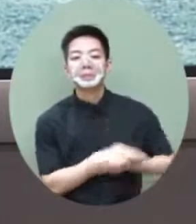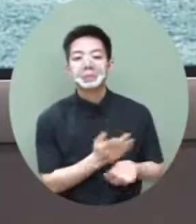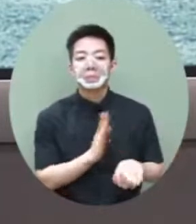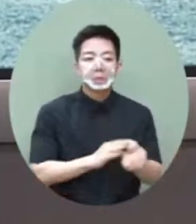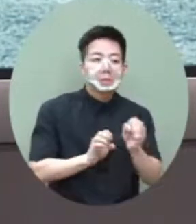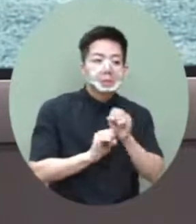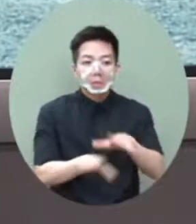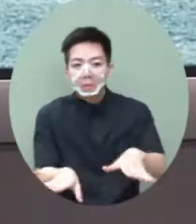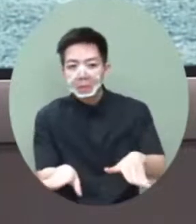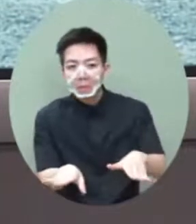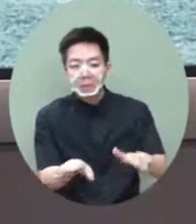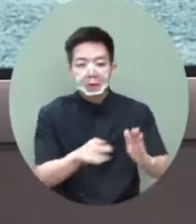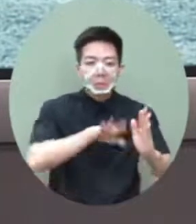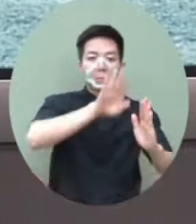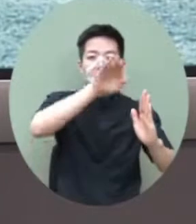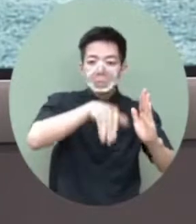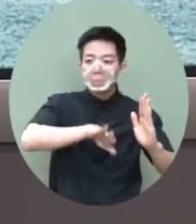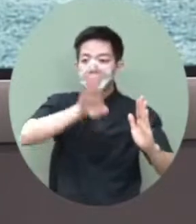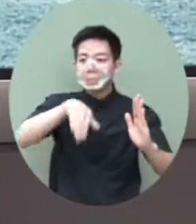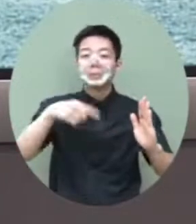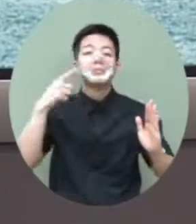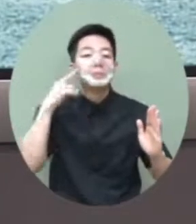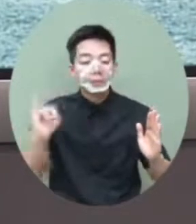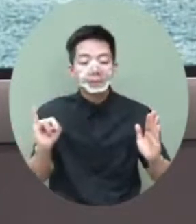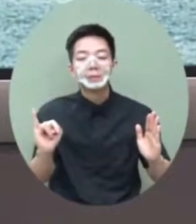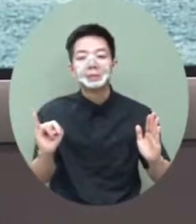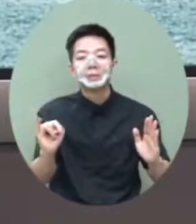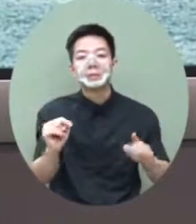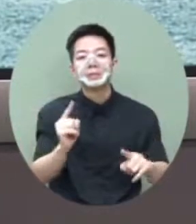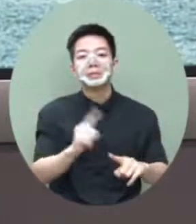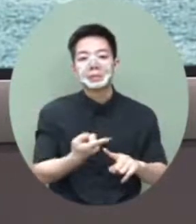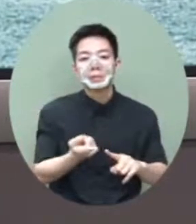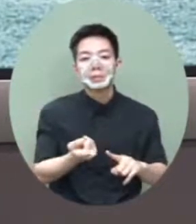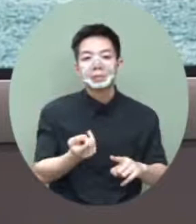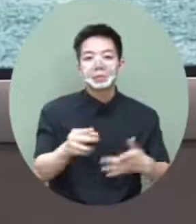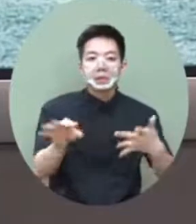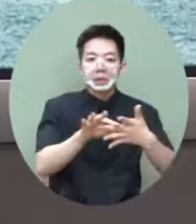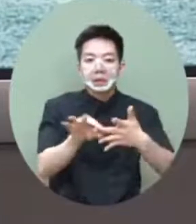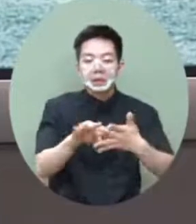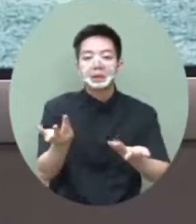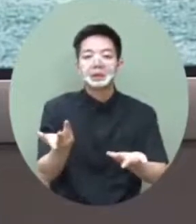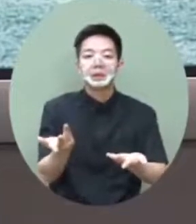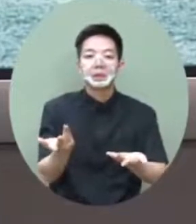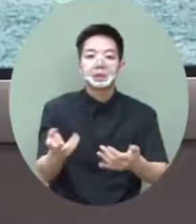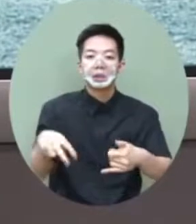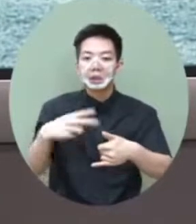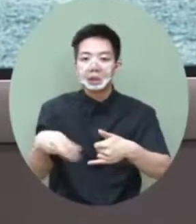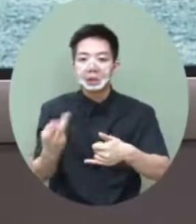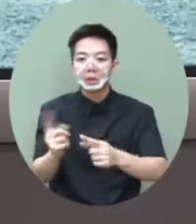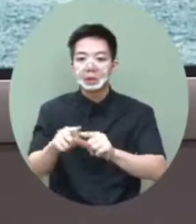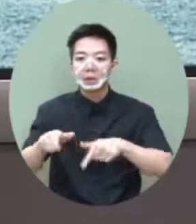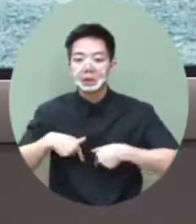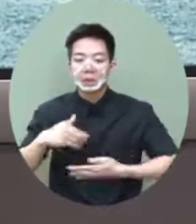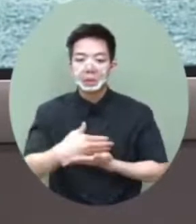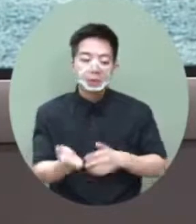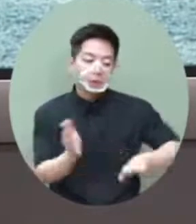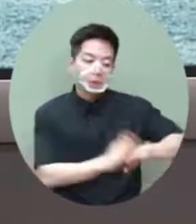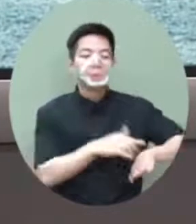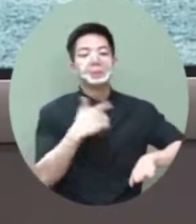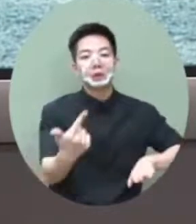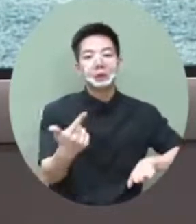facilities. Since we don't know how the epidemic situation will pan out, we need to make sure that there